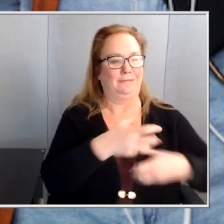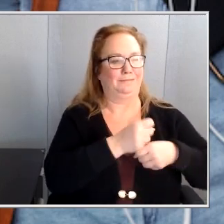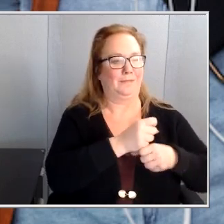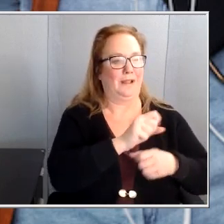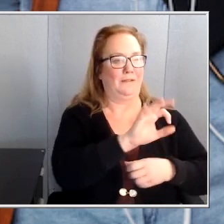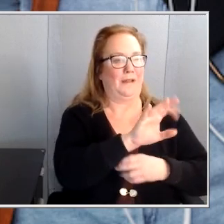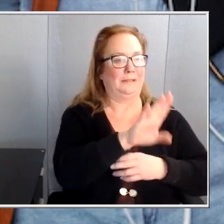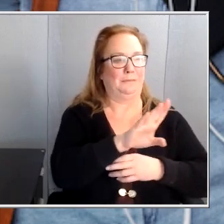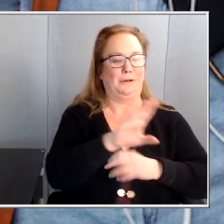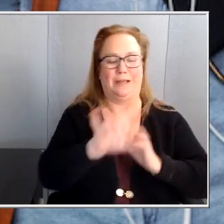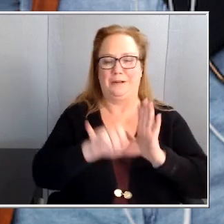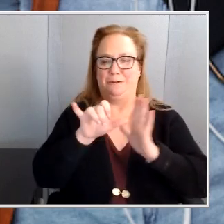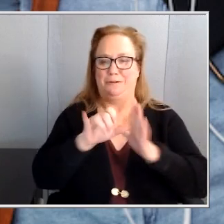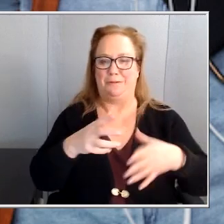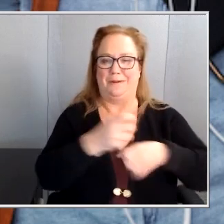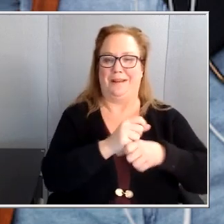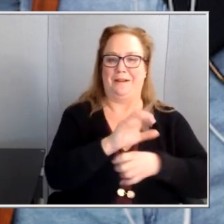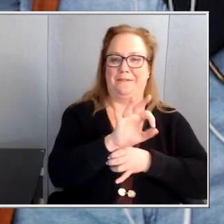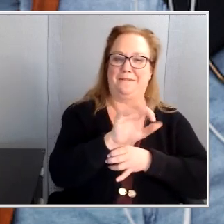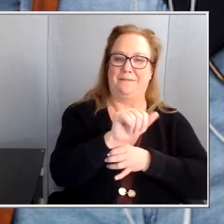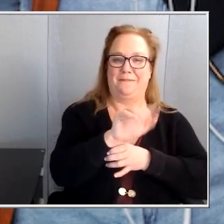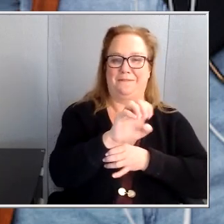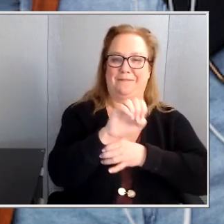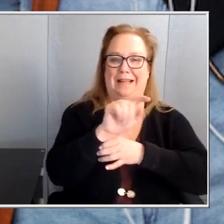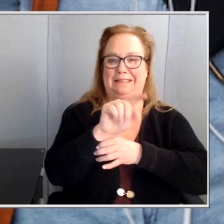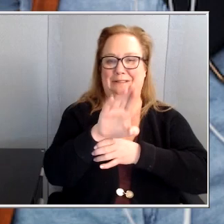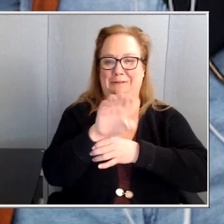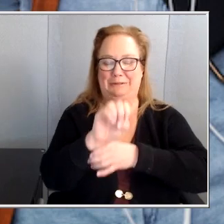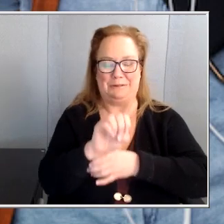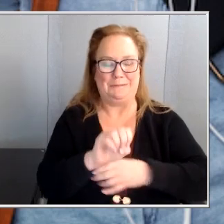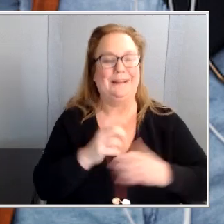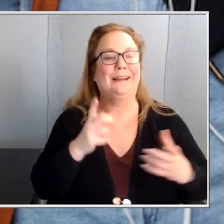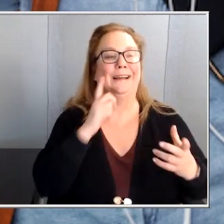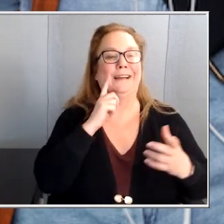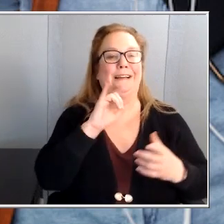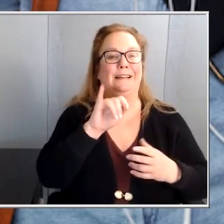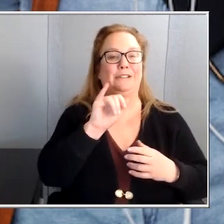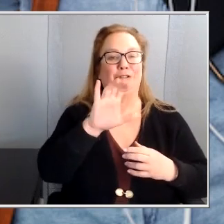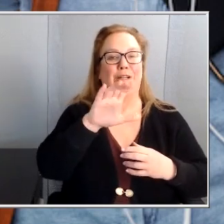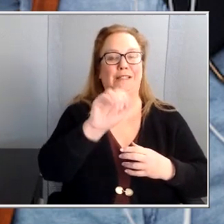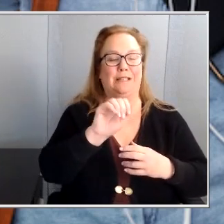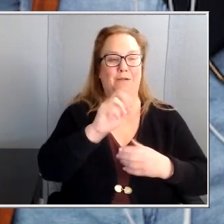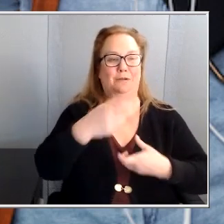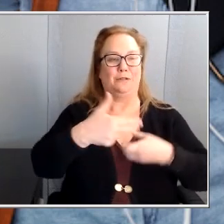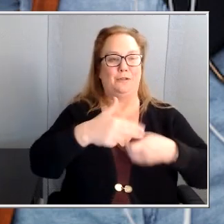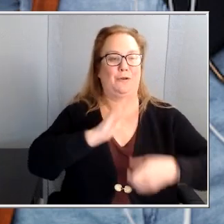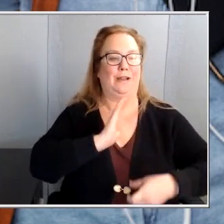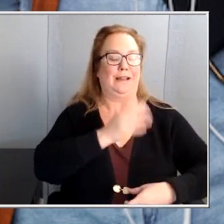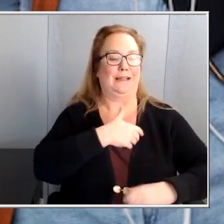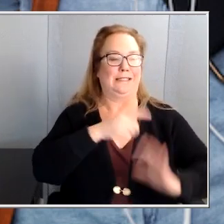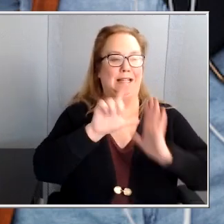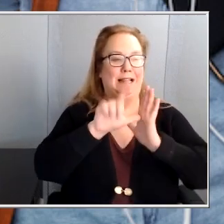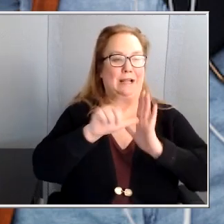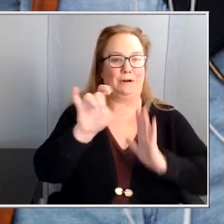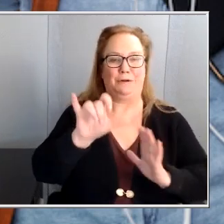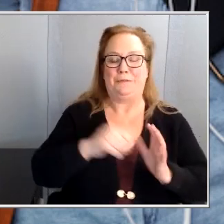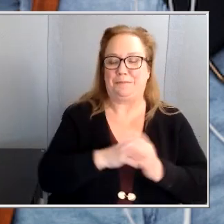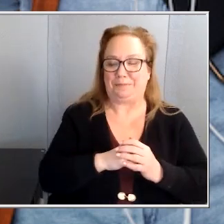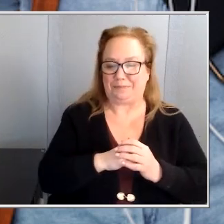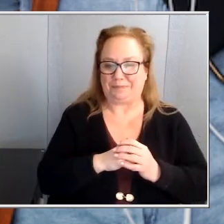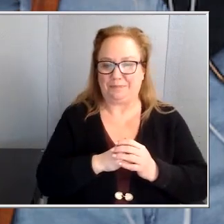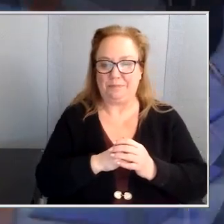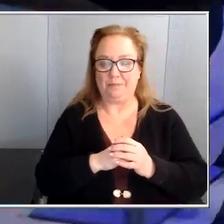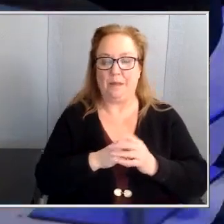bunch of copyrights. You can find those links right here on your screen. Jessica Lovell will join us a little later with those questions. All right, before we start, let